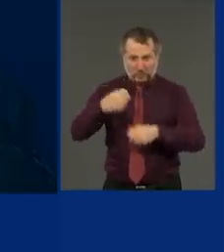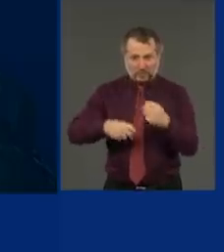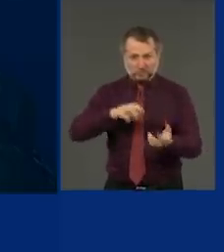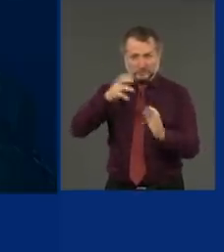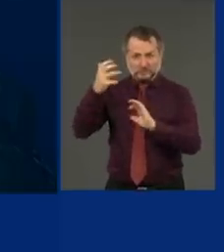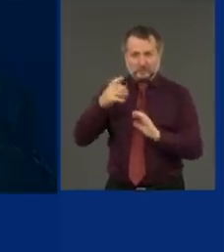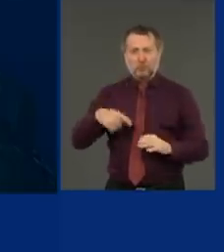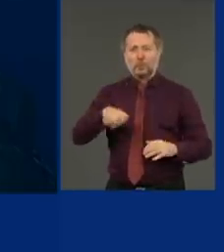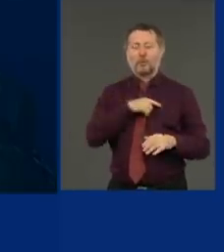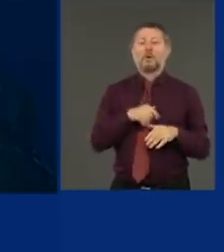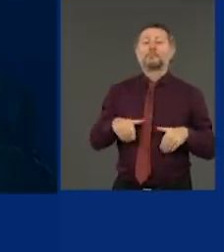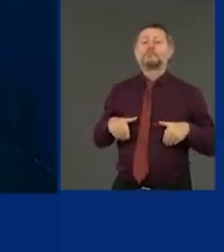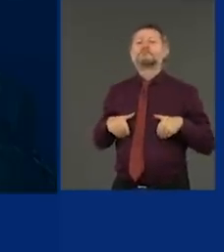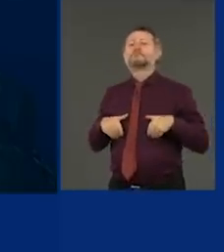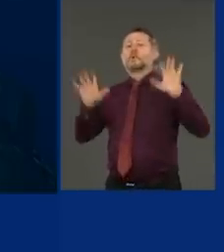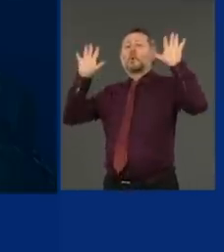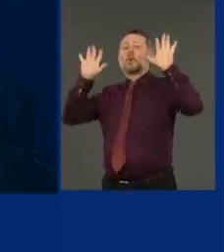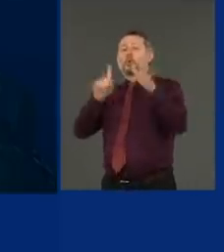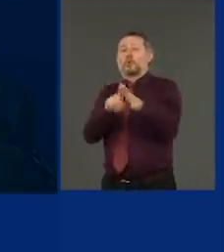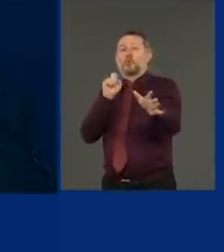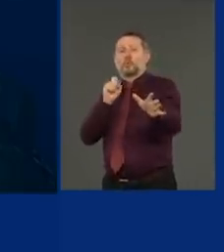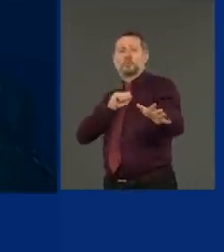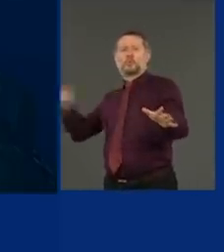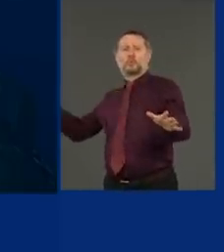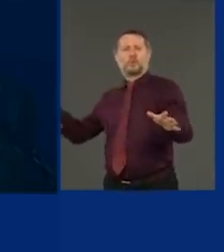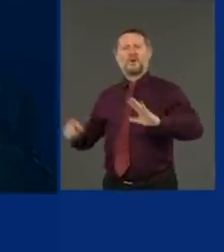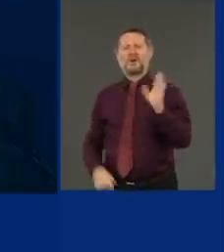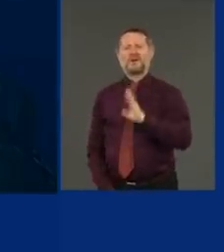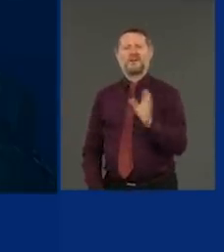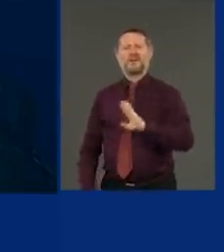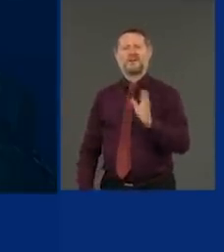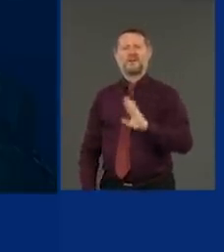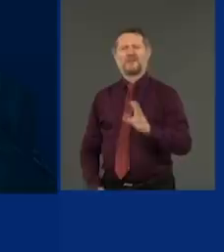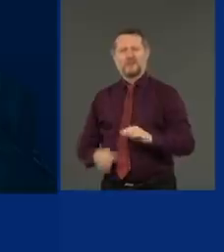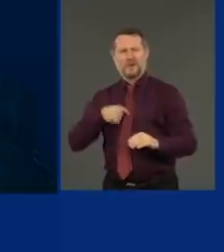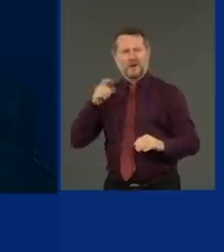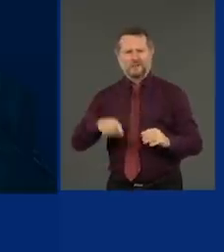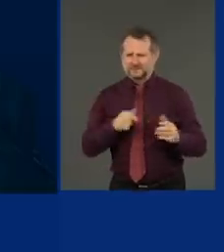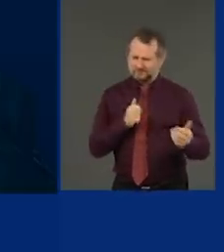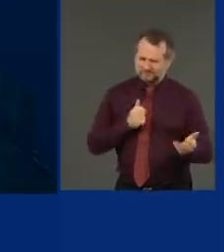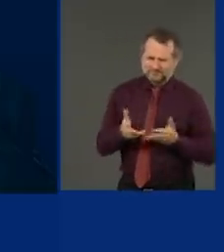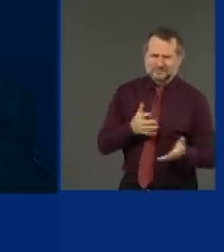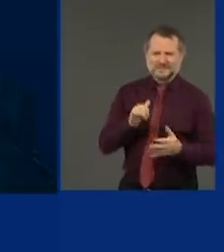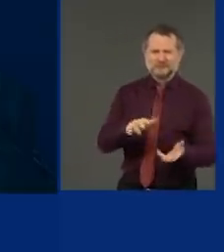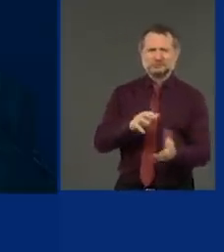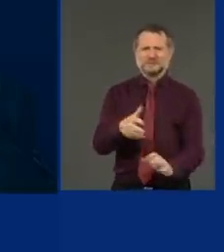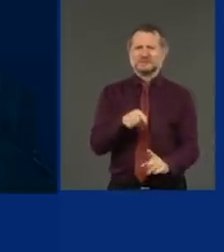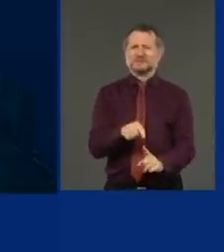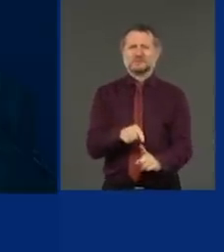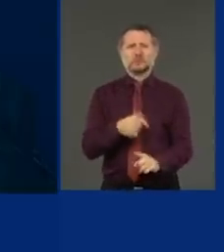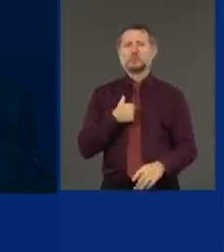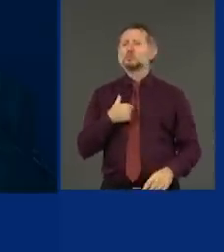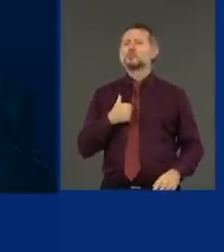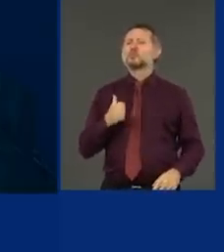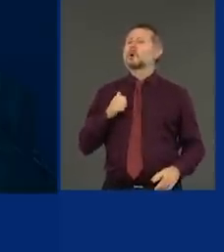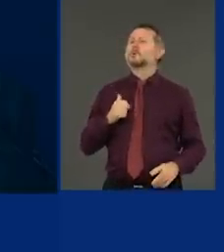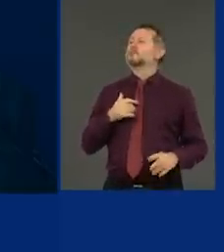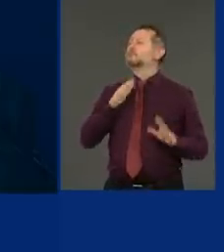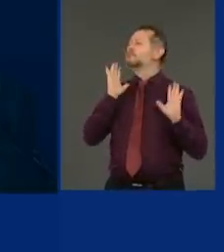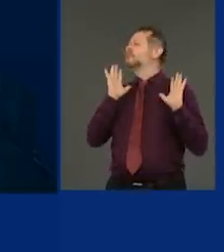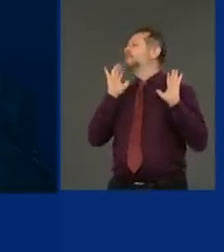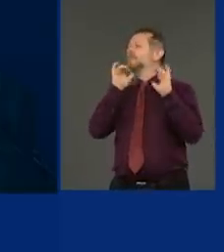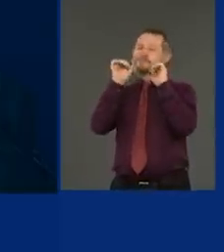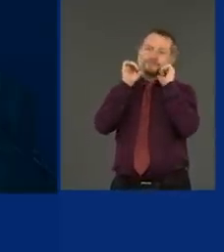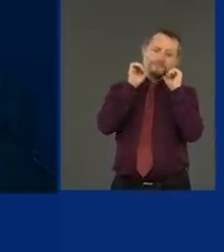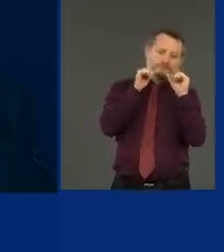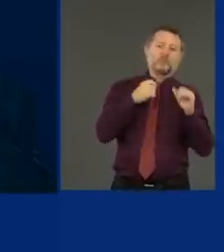are. And we're not going to deny that this is a crisis. What do we do in a